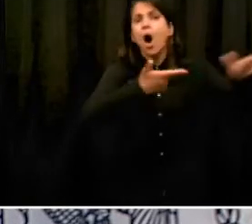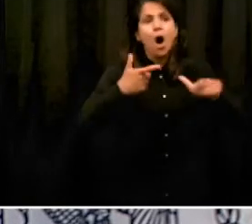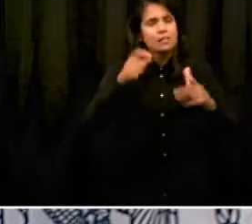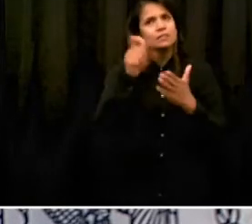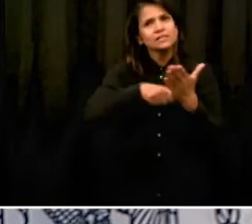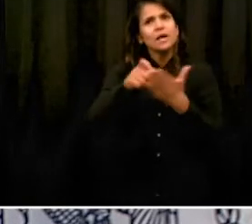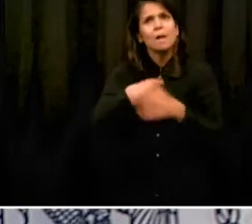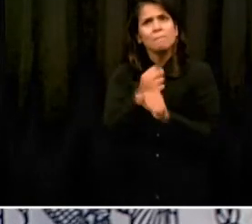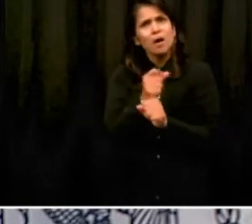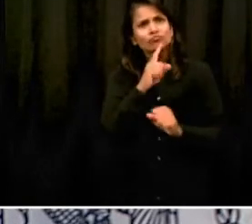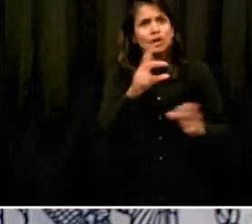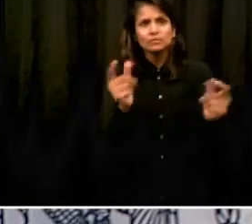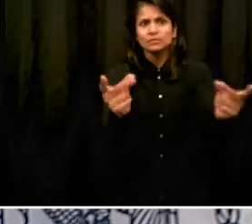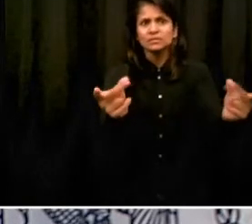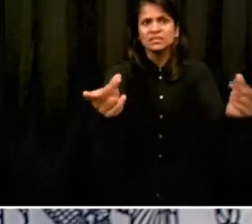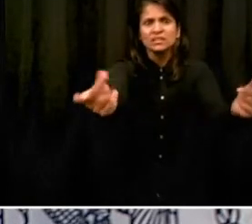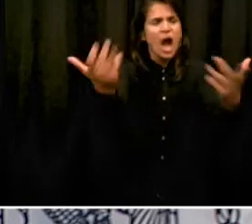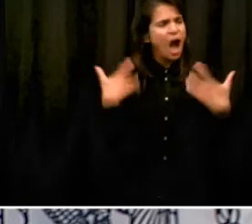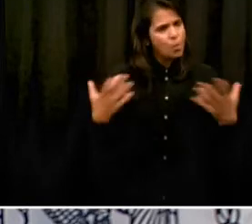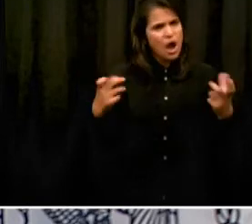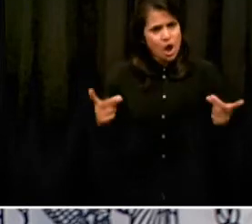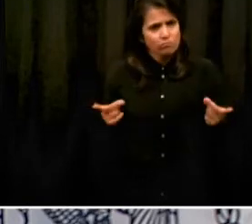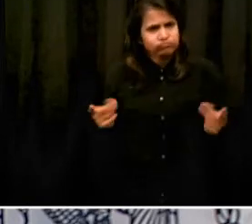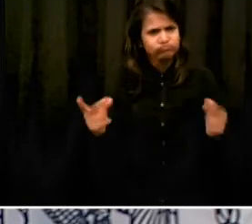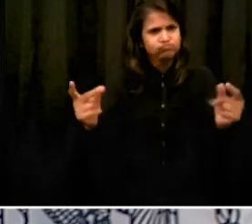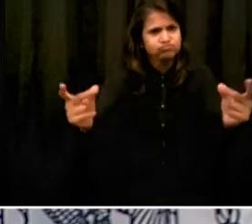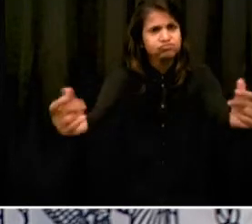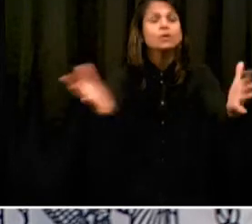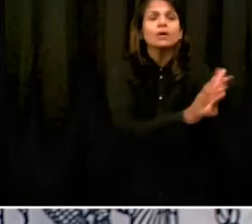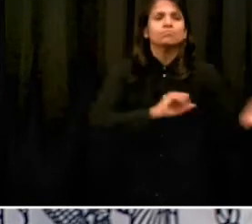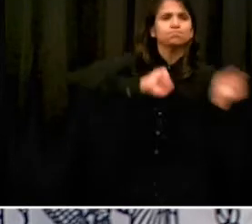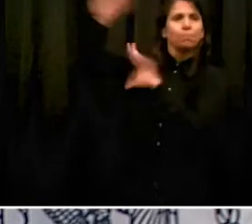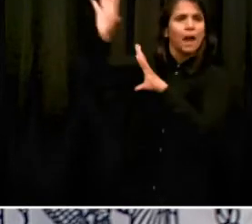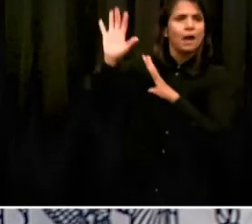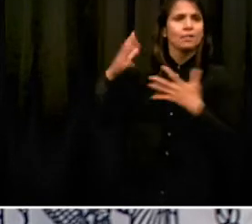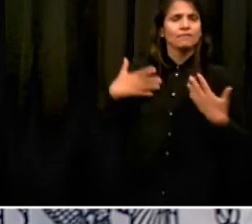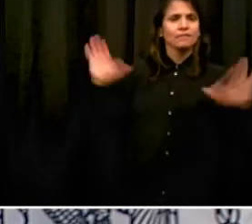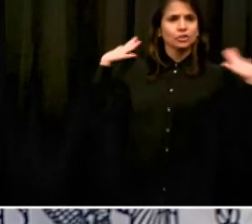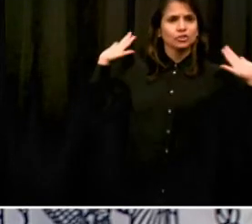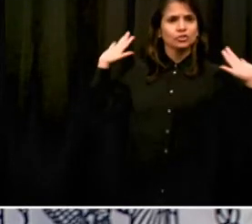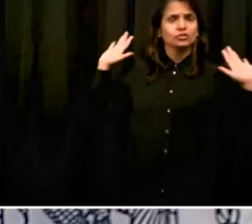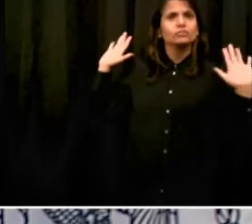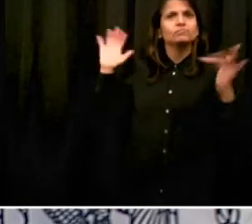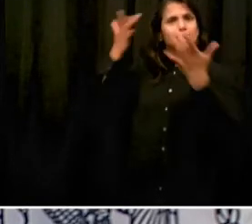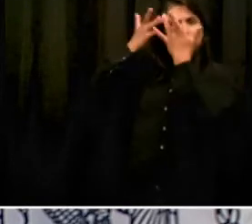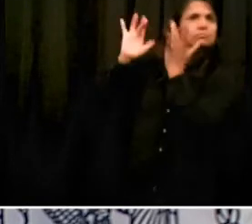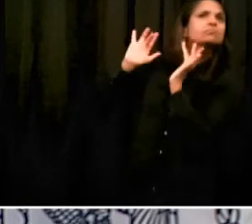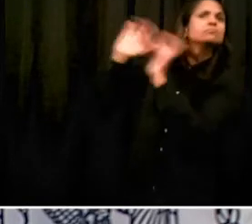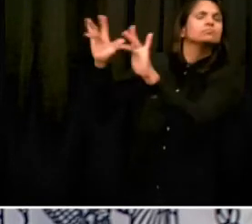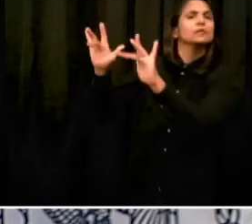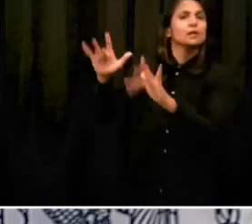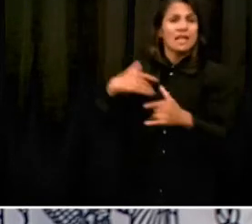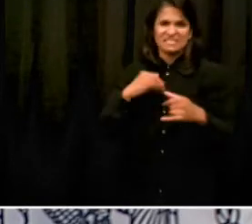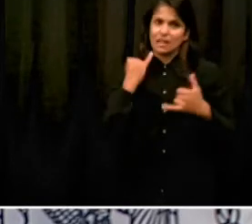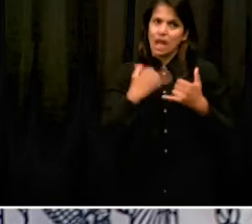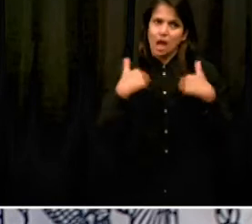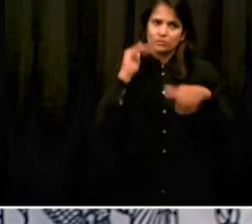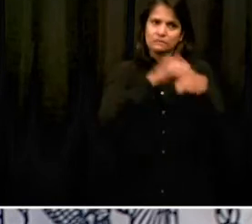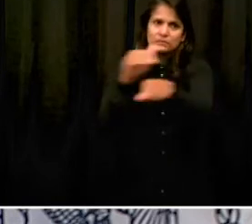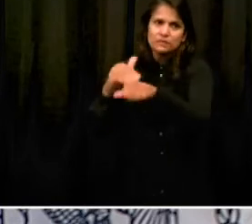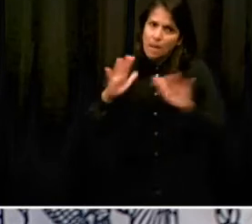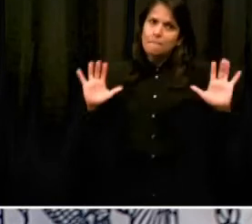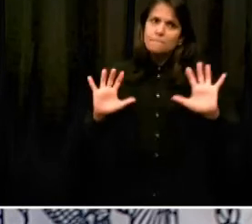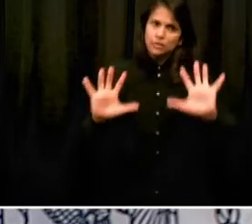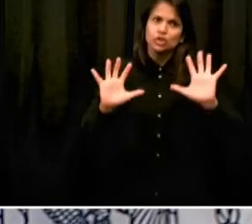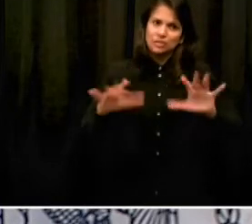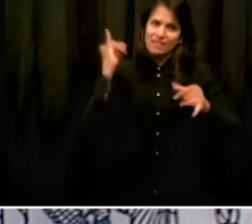I think we'll start doing that as well with the census and this final push, and I'll be talking about it regularly as well. But look, we have no